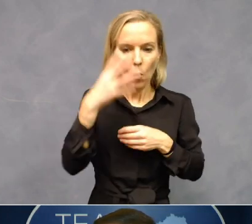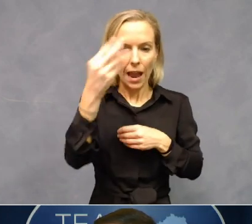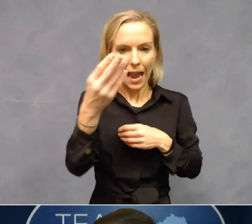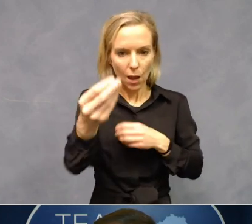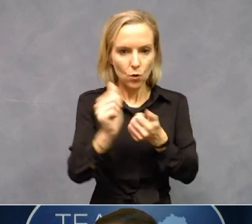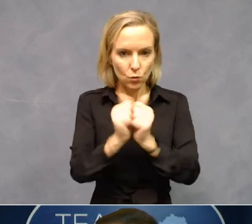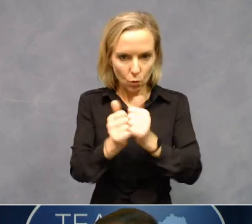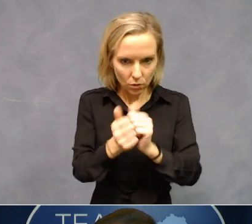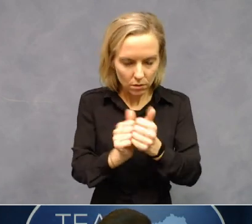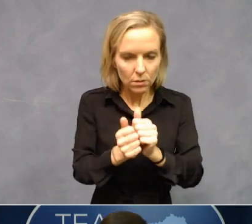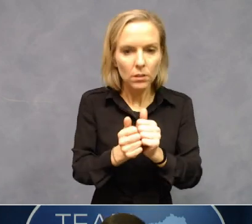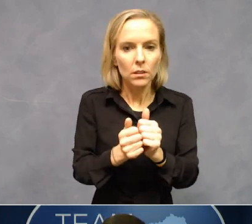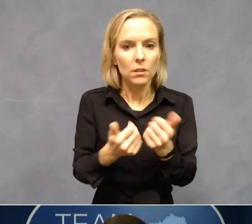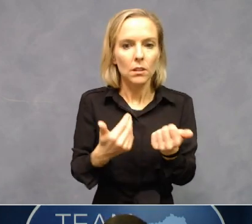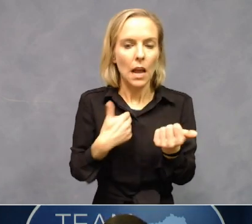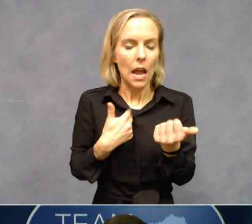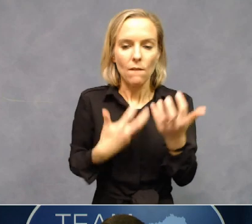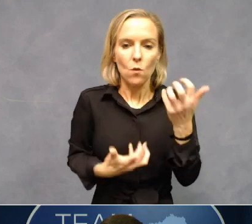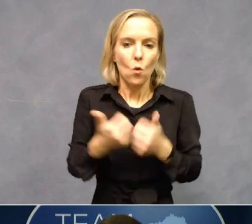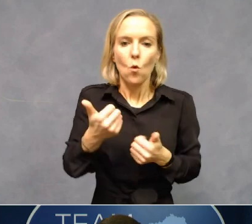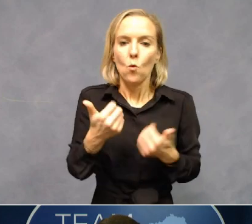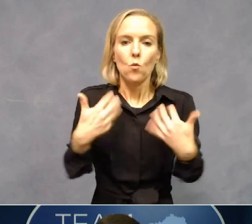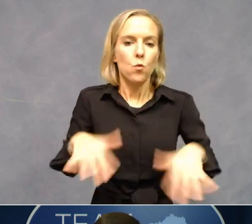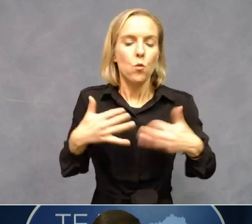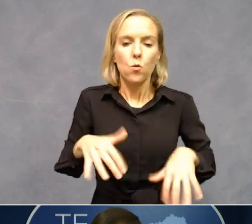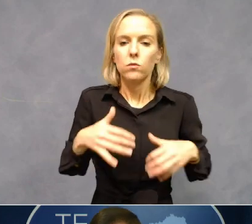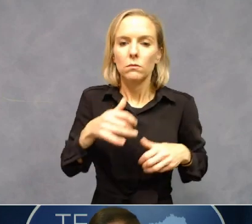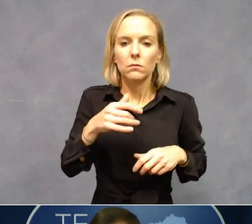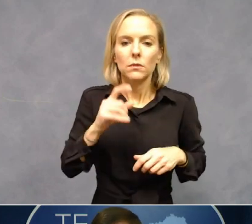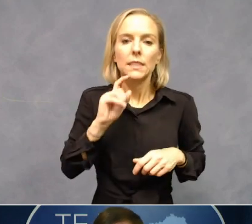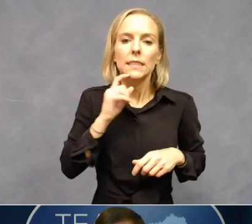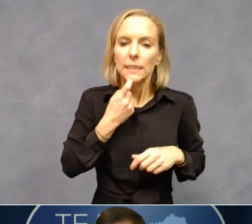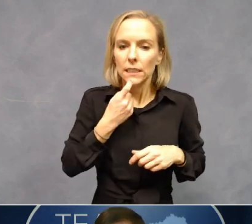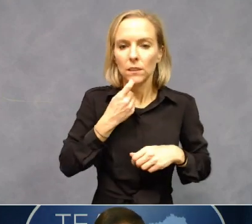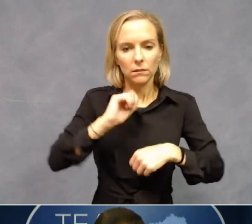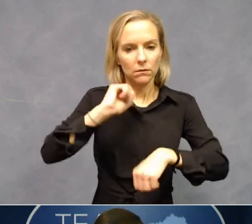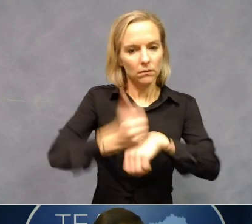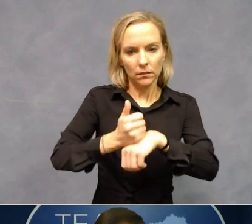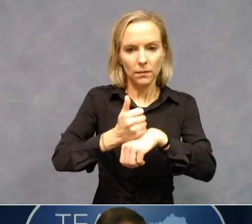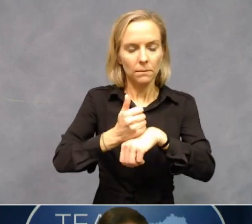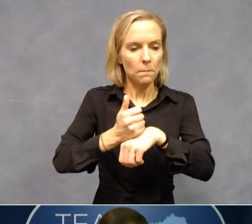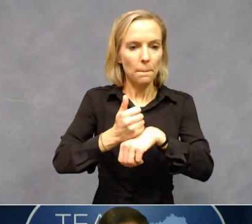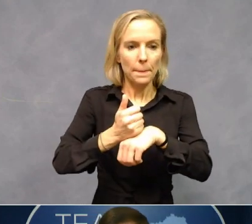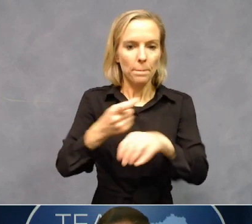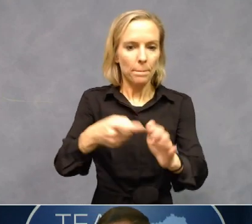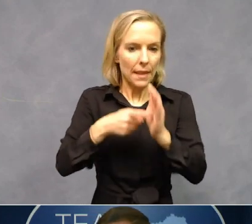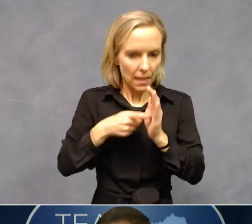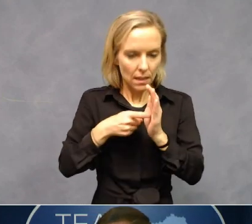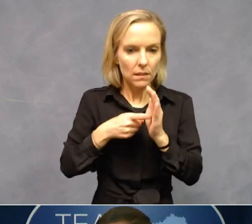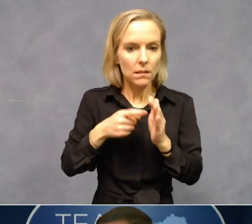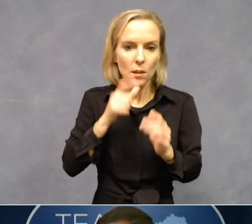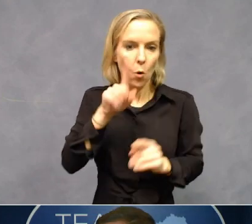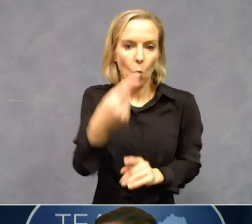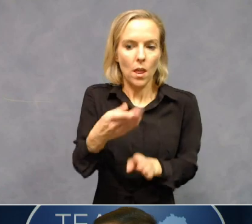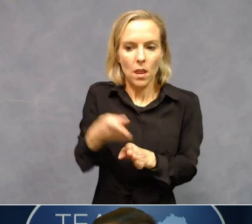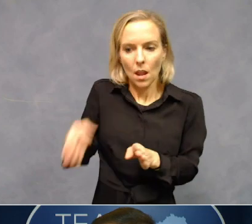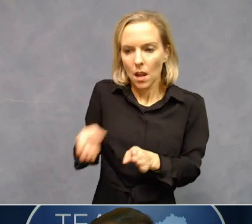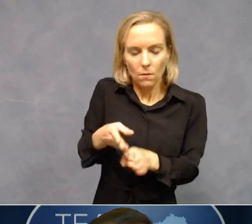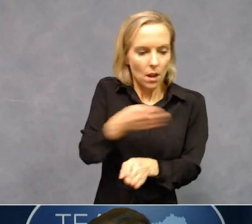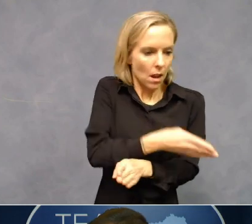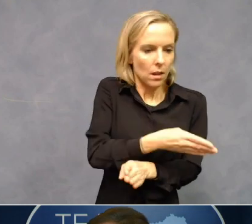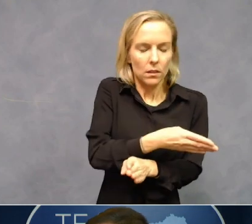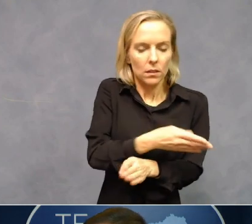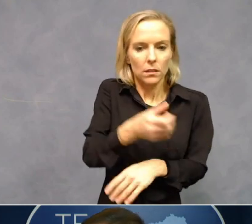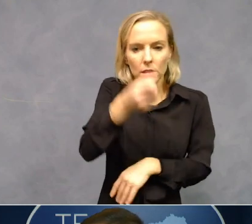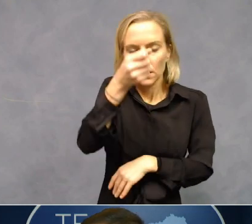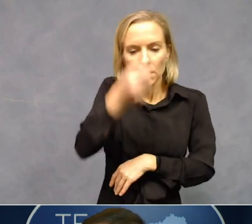We have some of the most significant mandates in place, not just actually of our neighbors, but probably going as far south